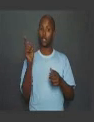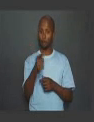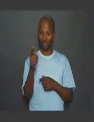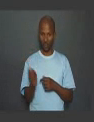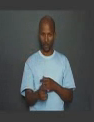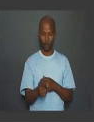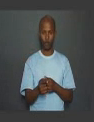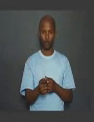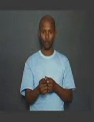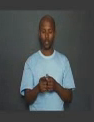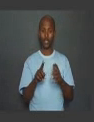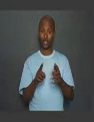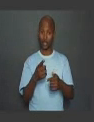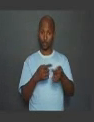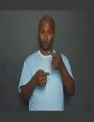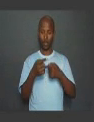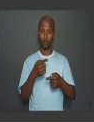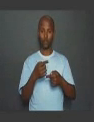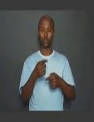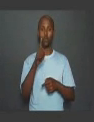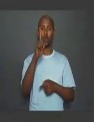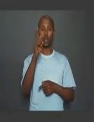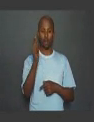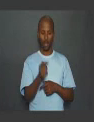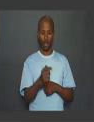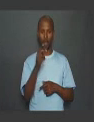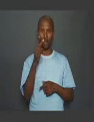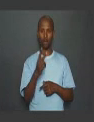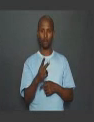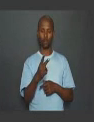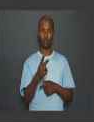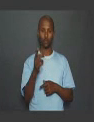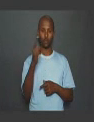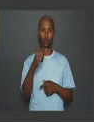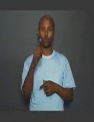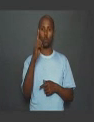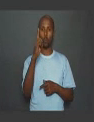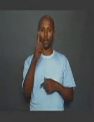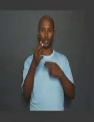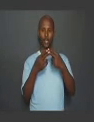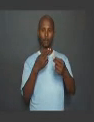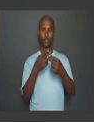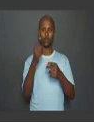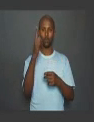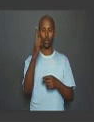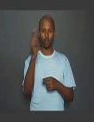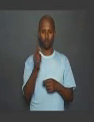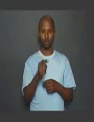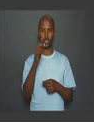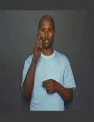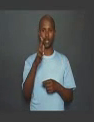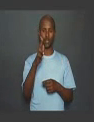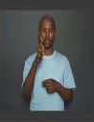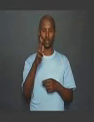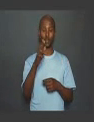Simplified, this becomes 1/2 times 1 minus 1 over